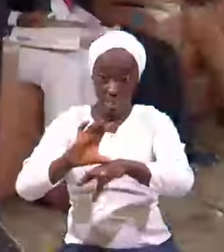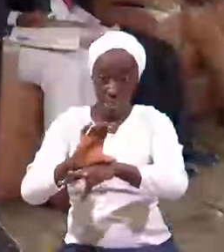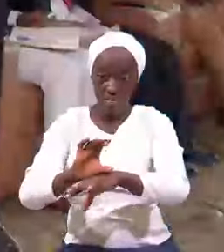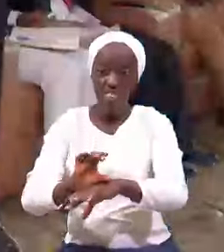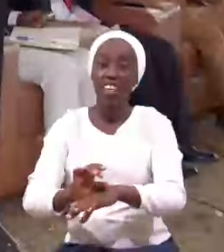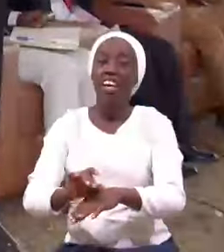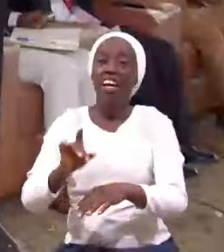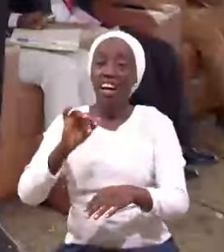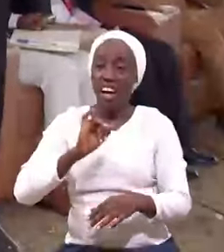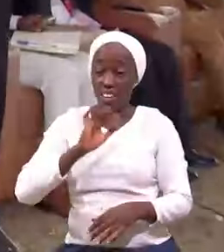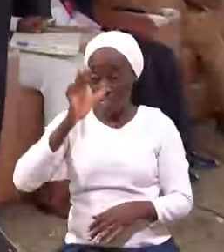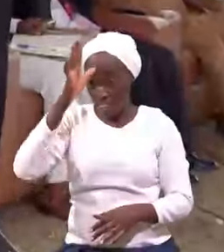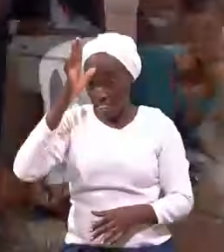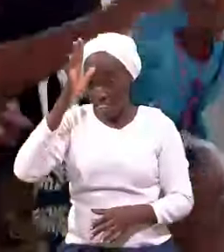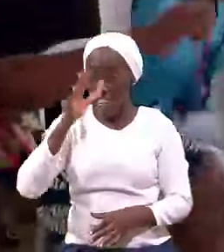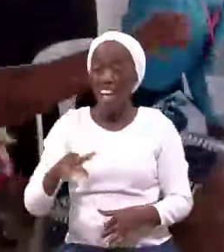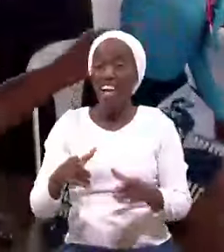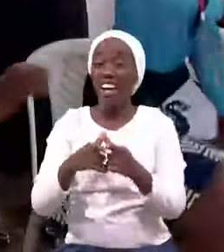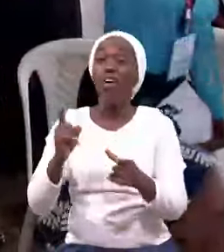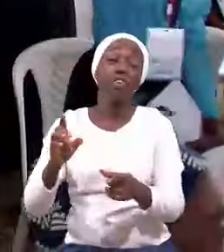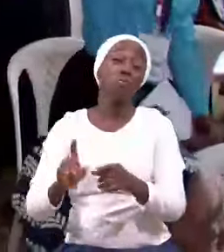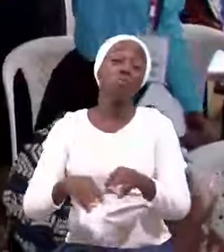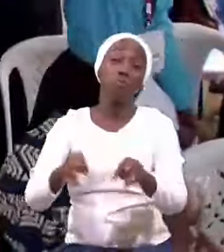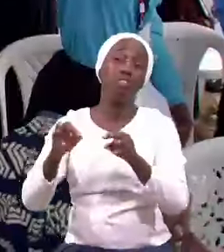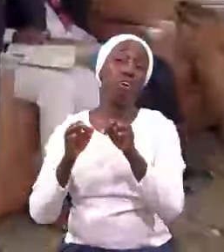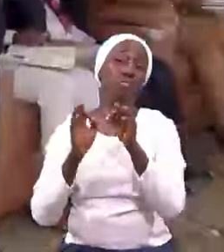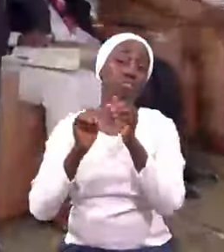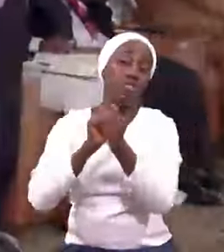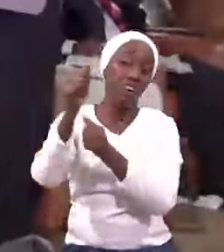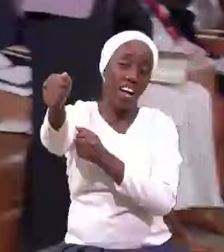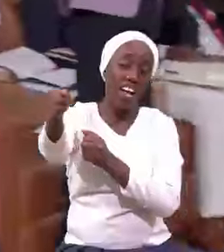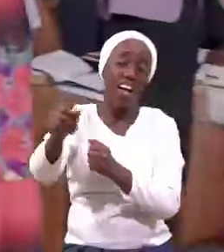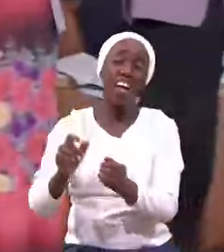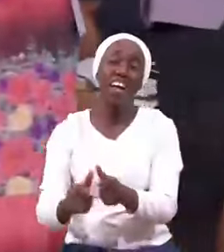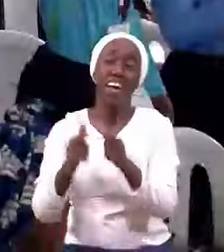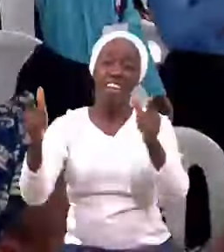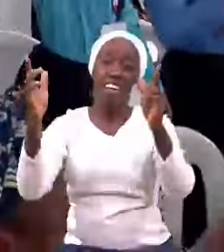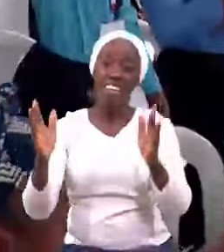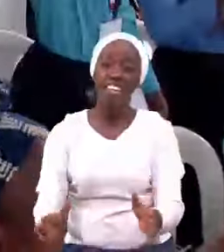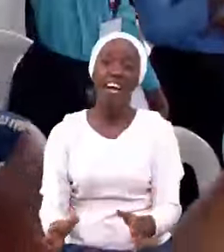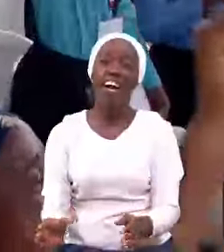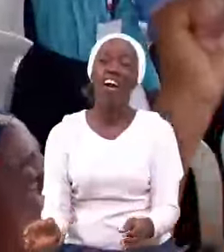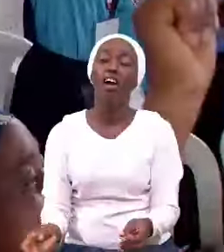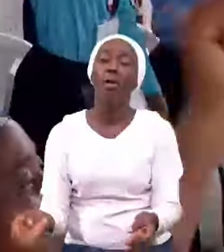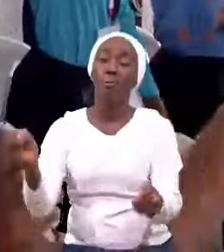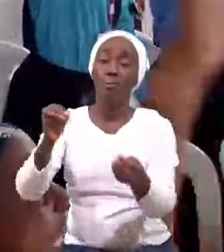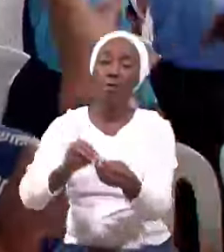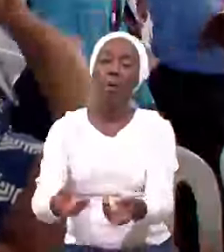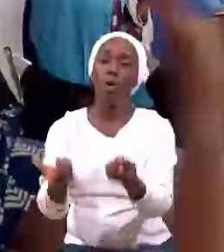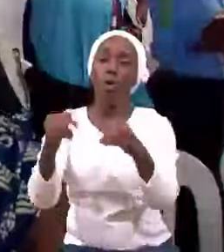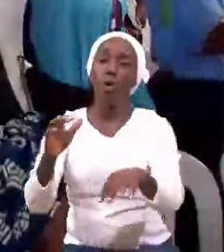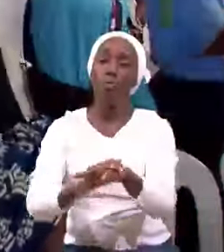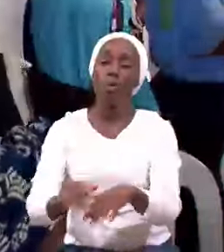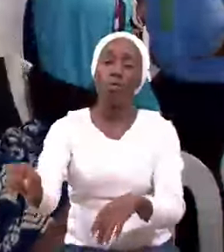Farther. Greater. More. Come upon you in